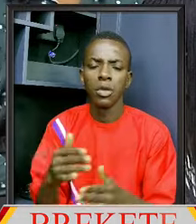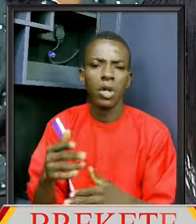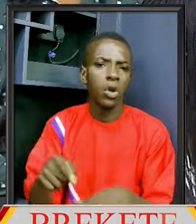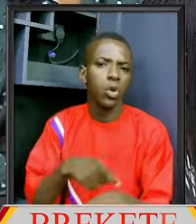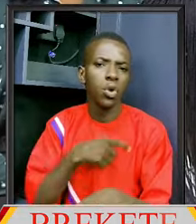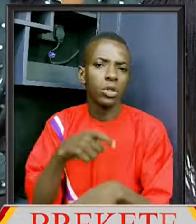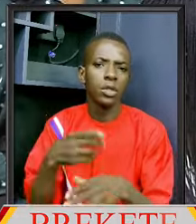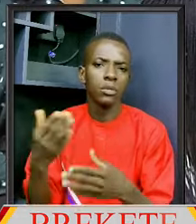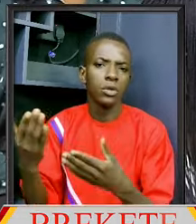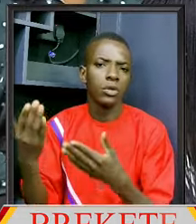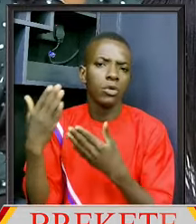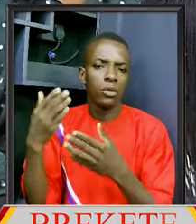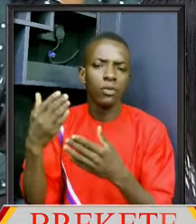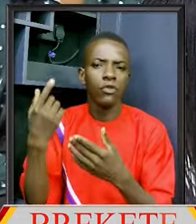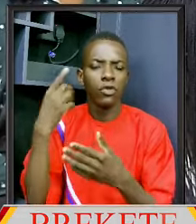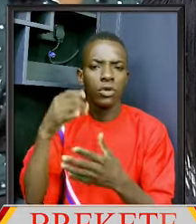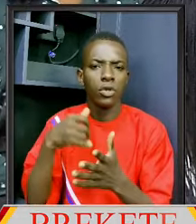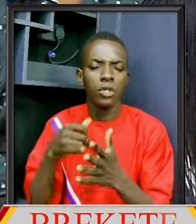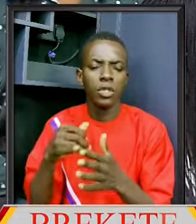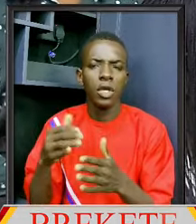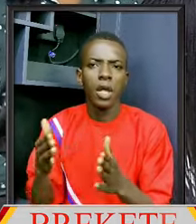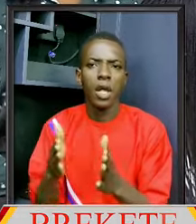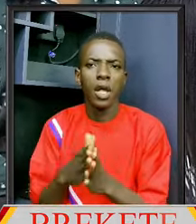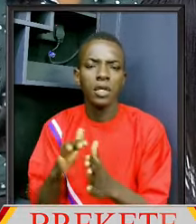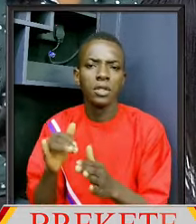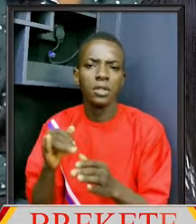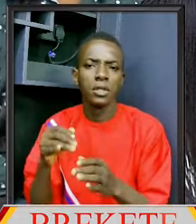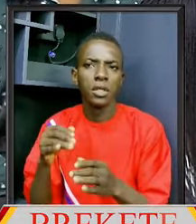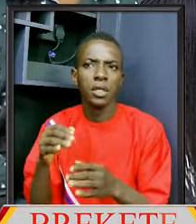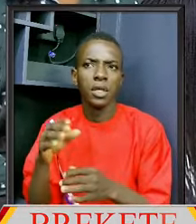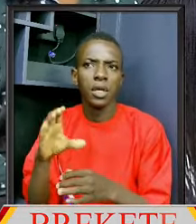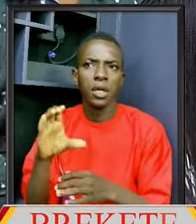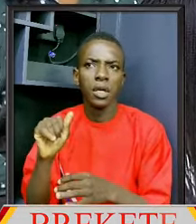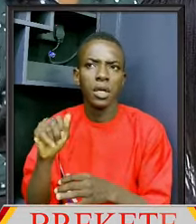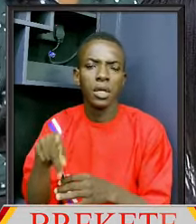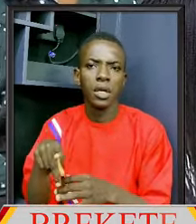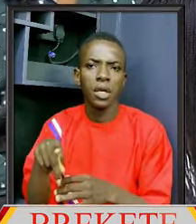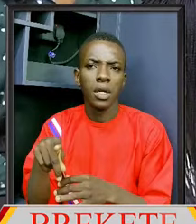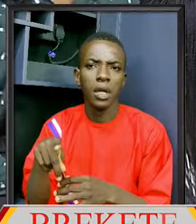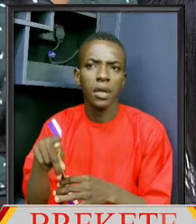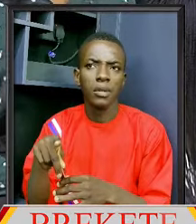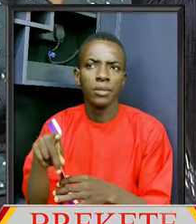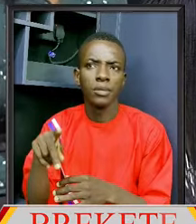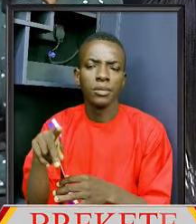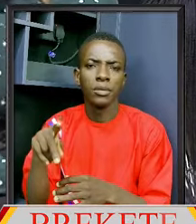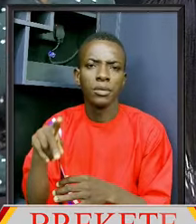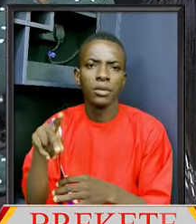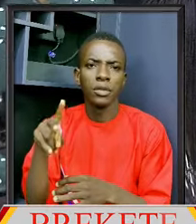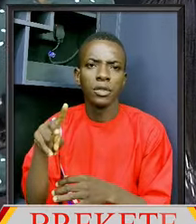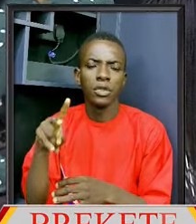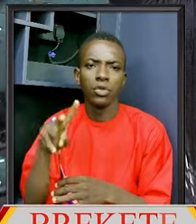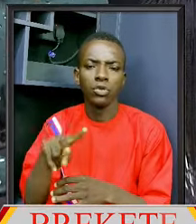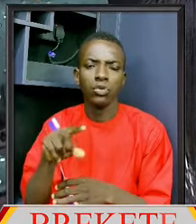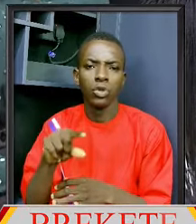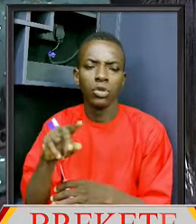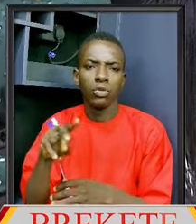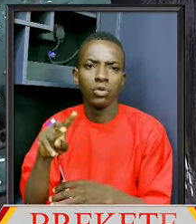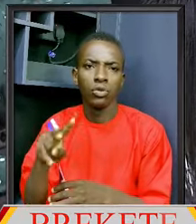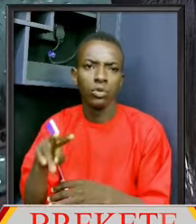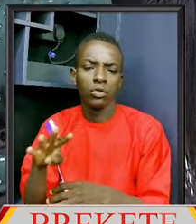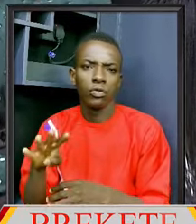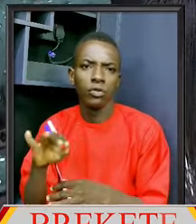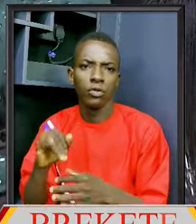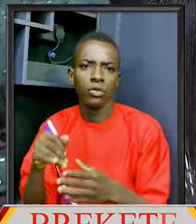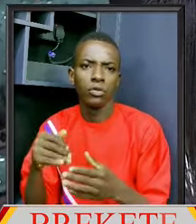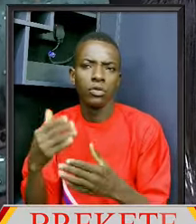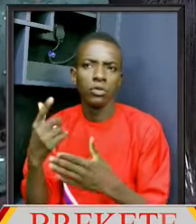ago for them. In Act Cap M25, LFN 2004, where be the law where